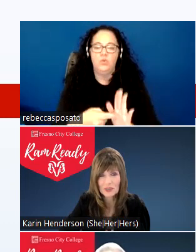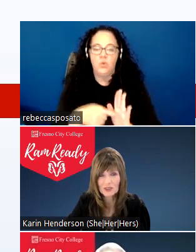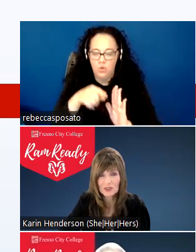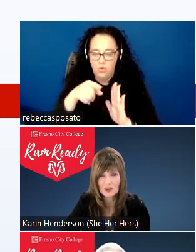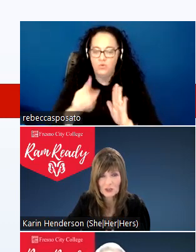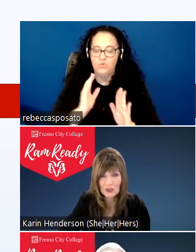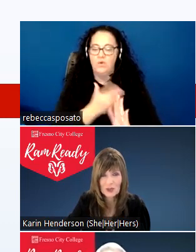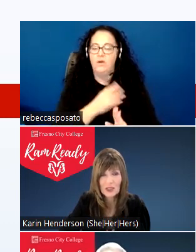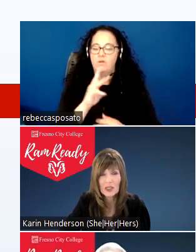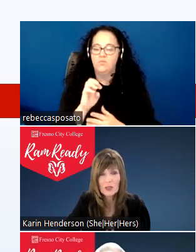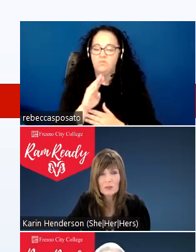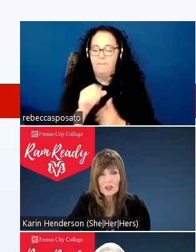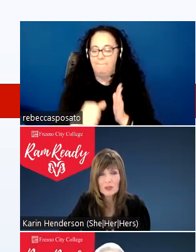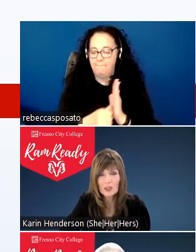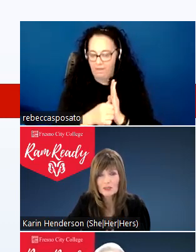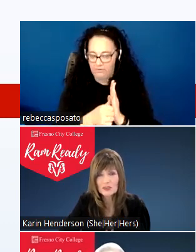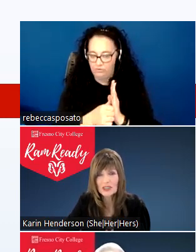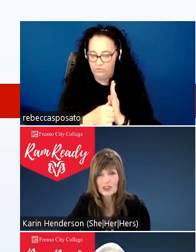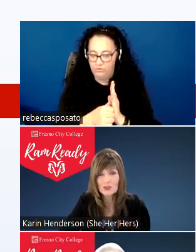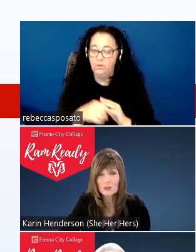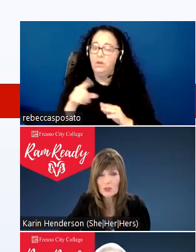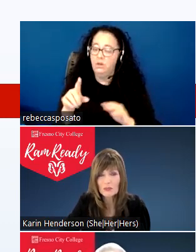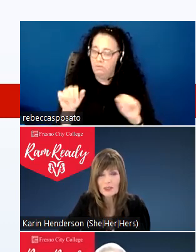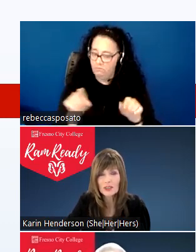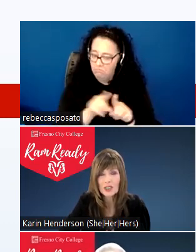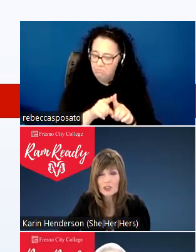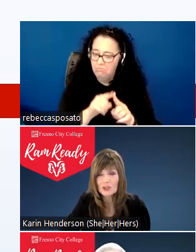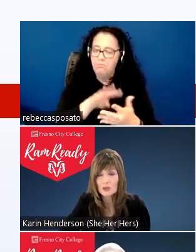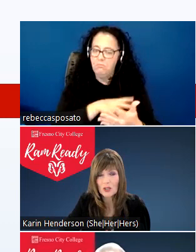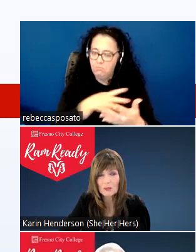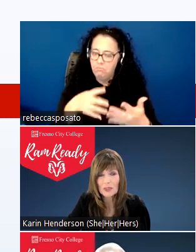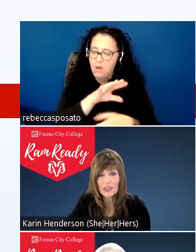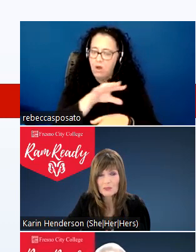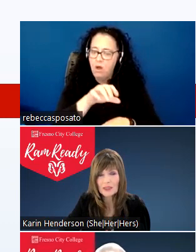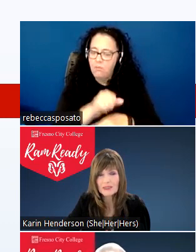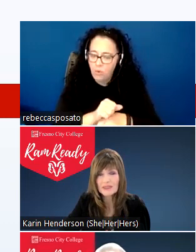our webpage to show you. But you can also schedule an appointment